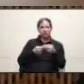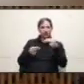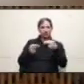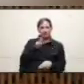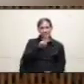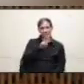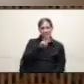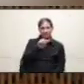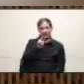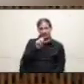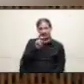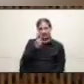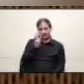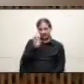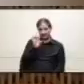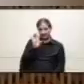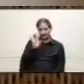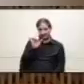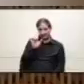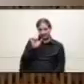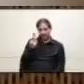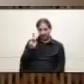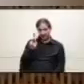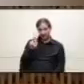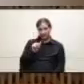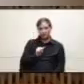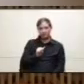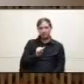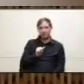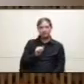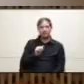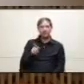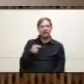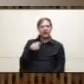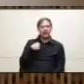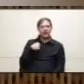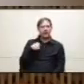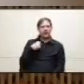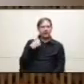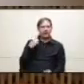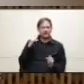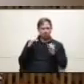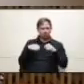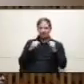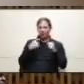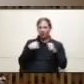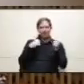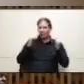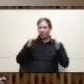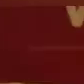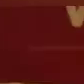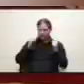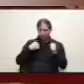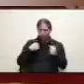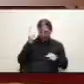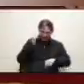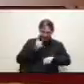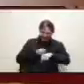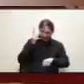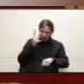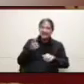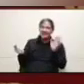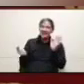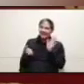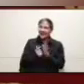Thank 30 you. seconds. Thank you. I have an issue with this saying that they have to agree. It's not a question about agreeing. You take them to a disciplinary. It's